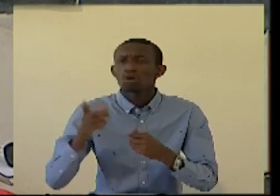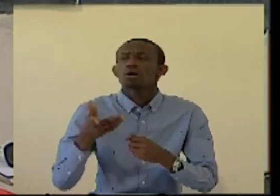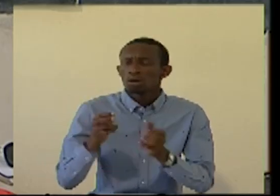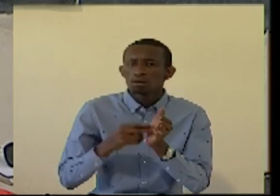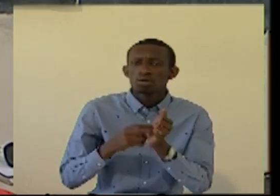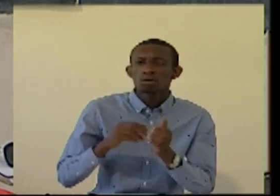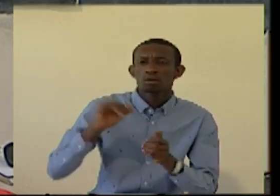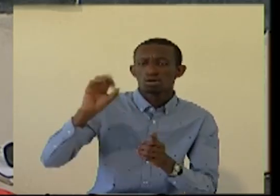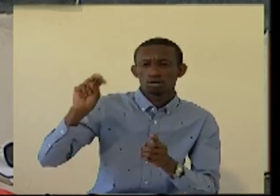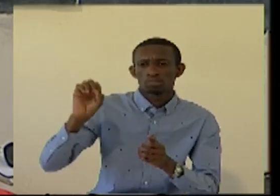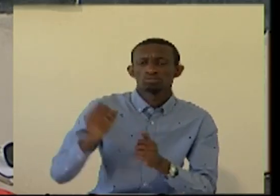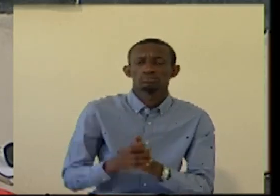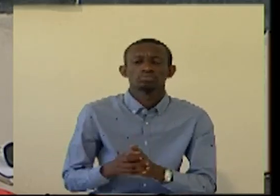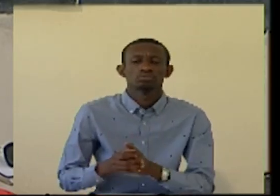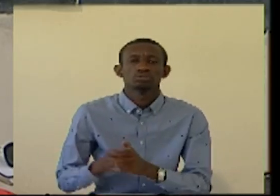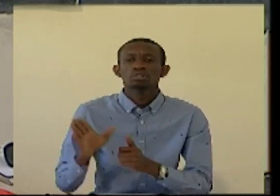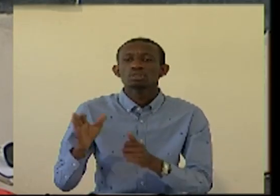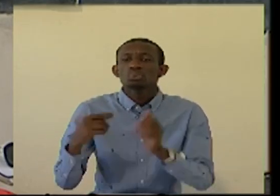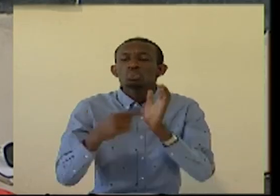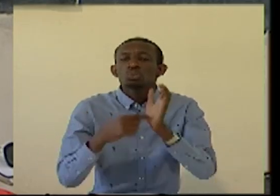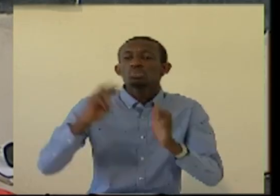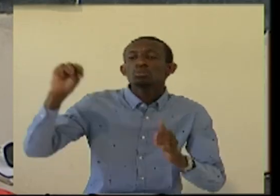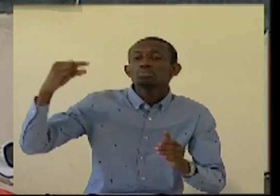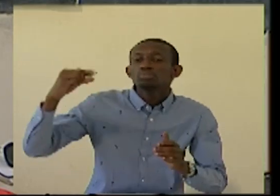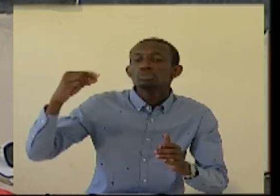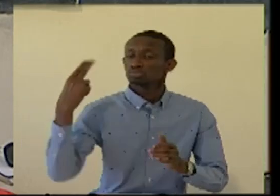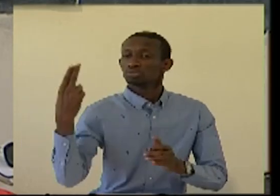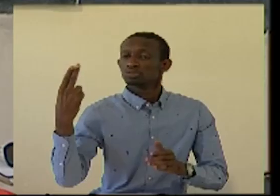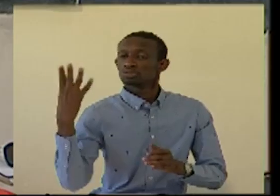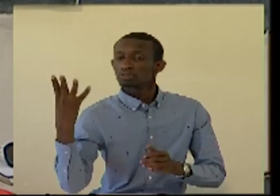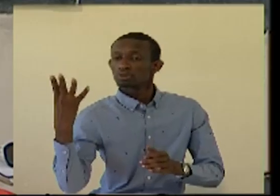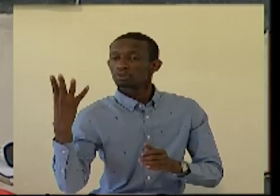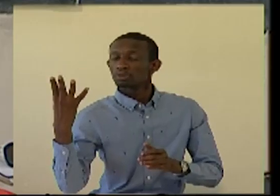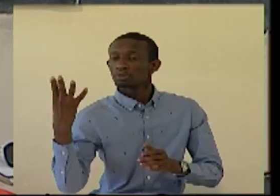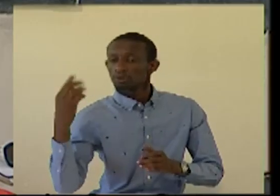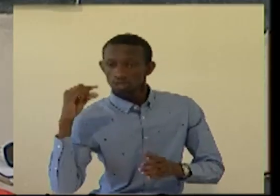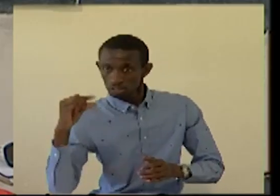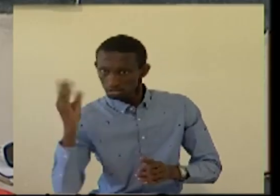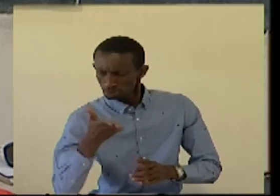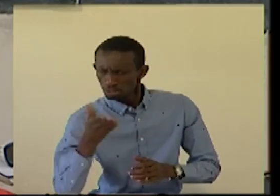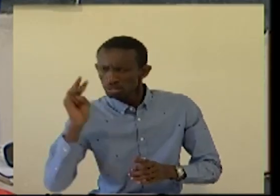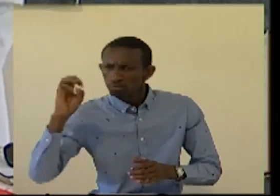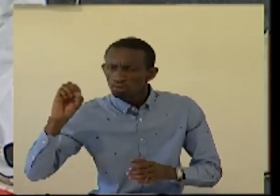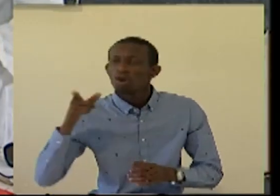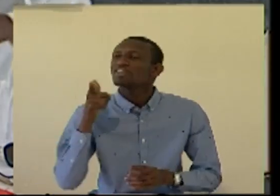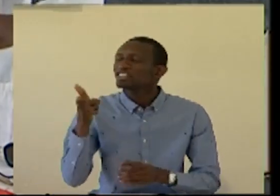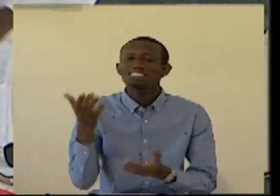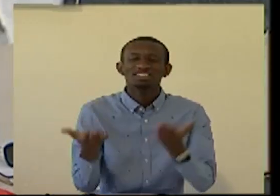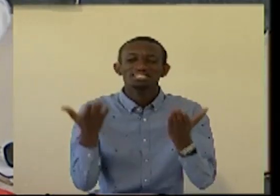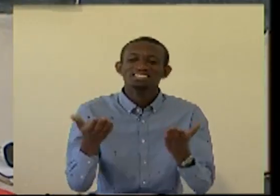magnesium, 24 grams per mole. This is the molar